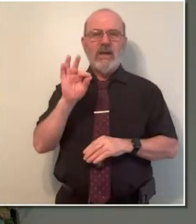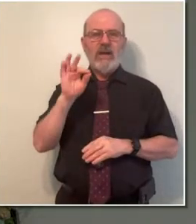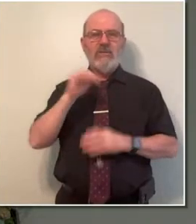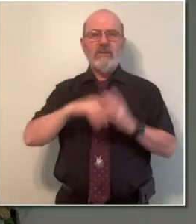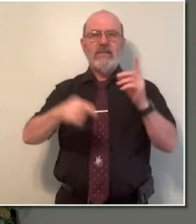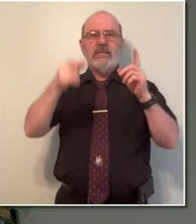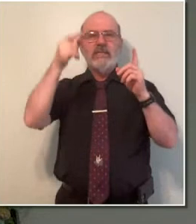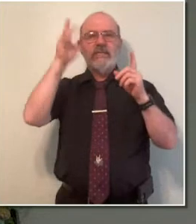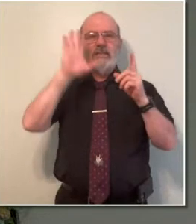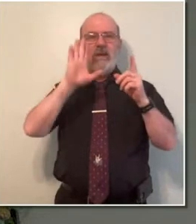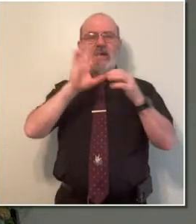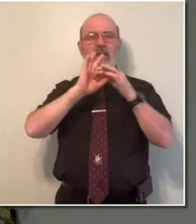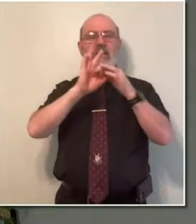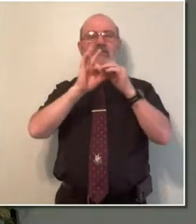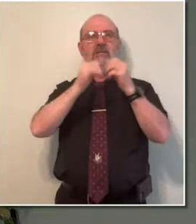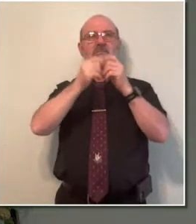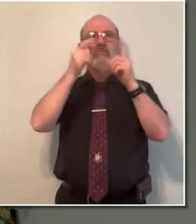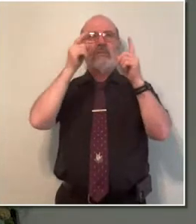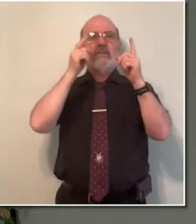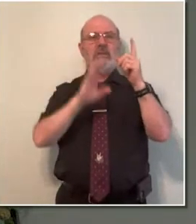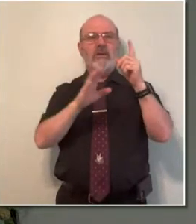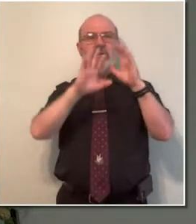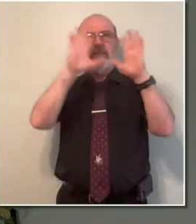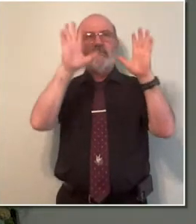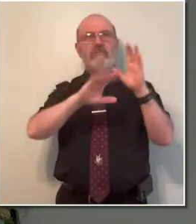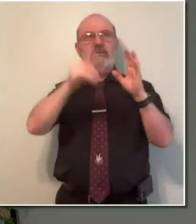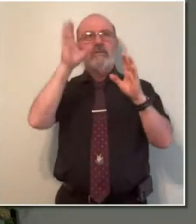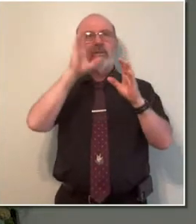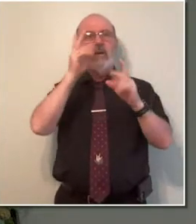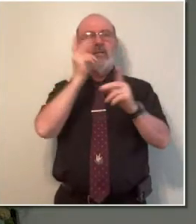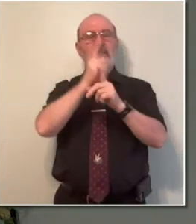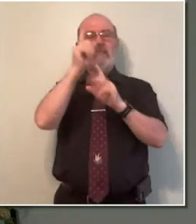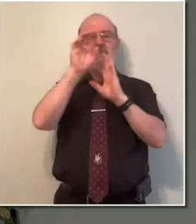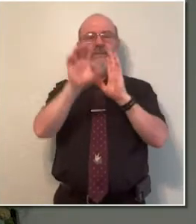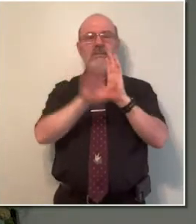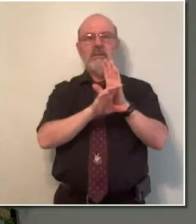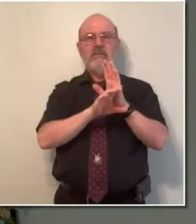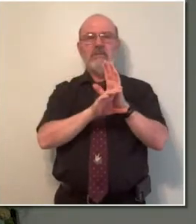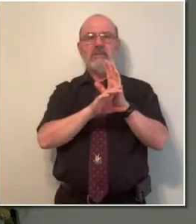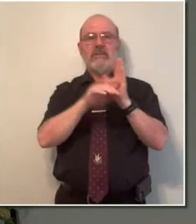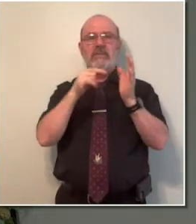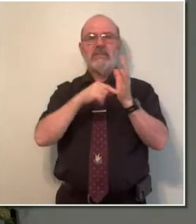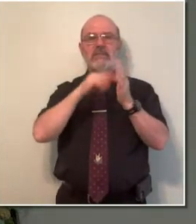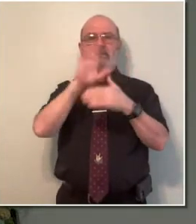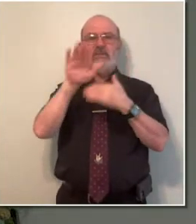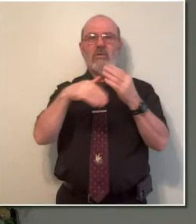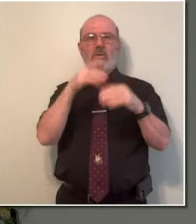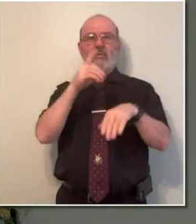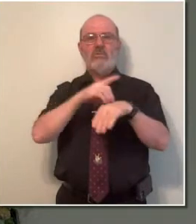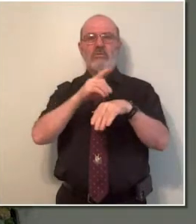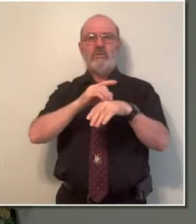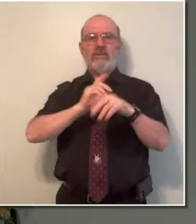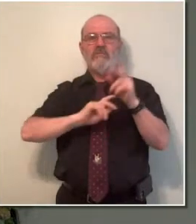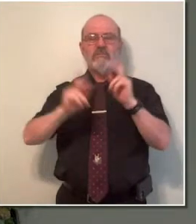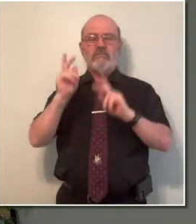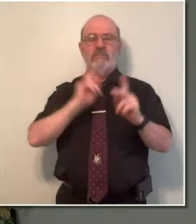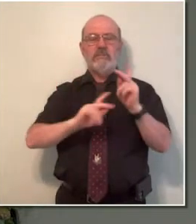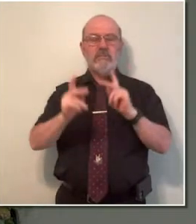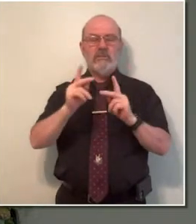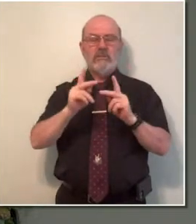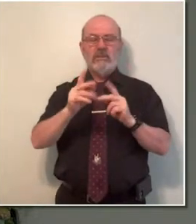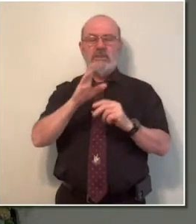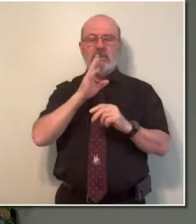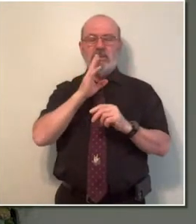your relationship with God. Fear God and keep his commandments. This is the whole duty of man. And he speaks